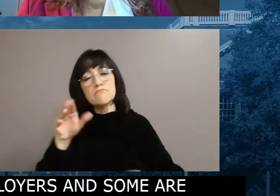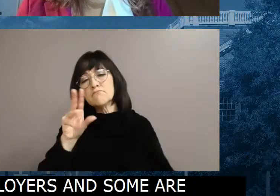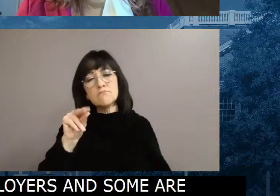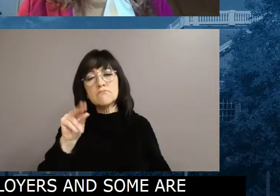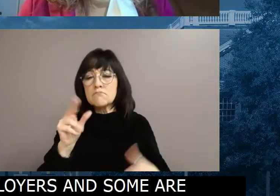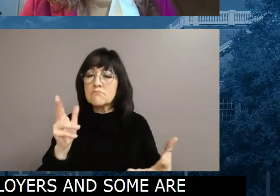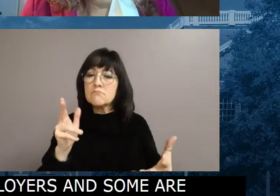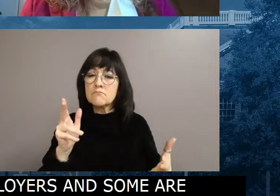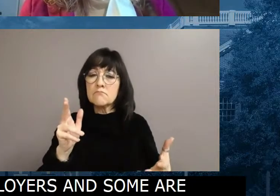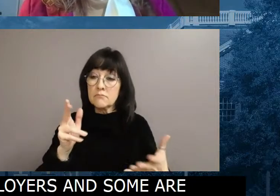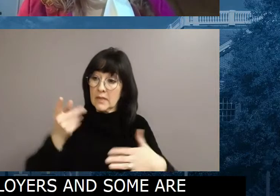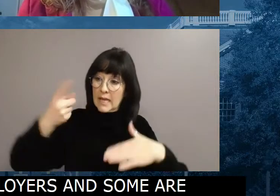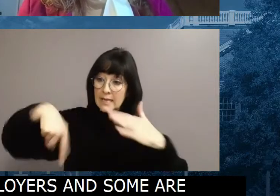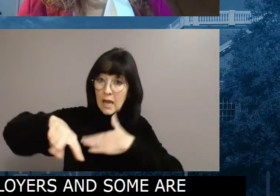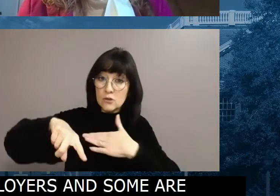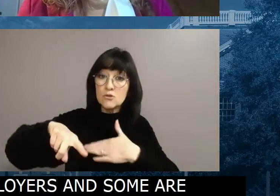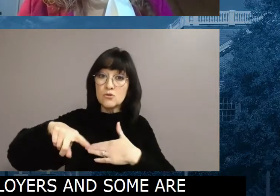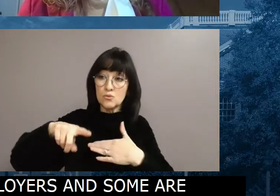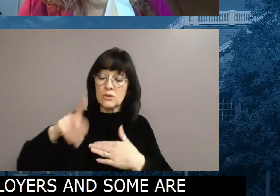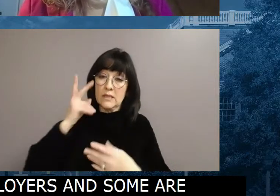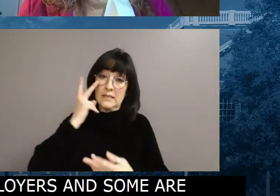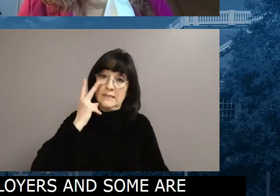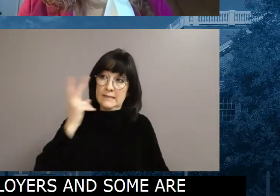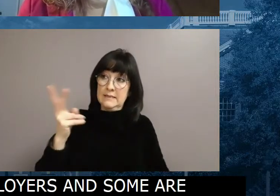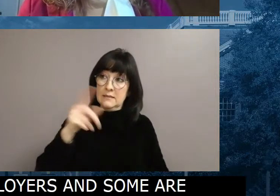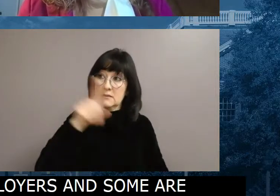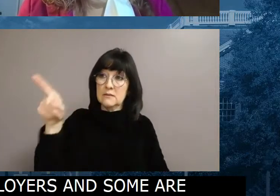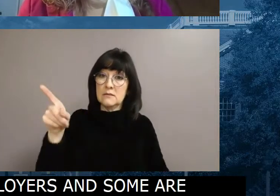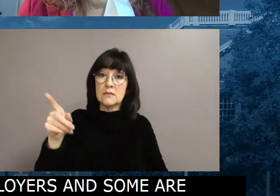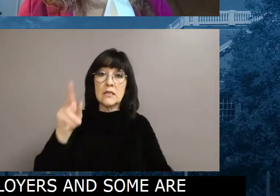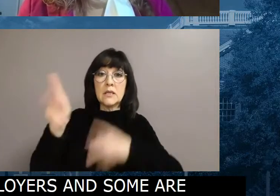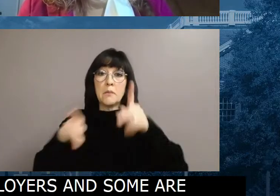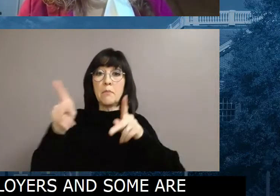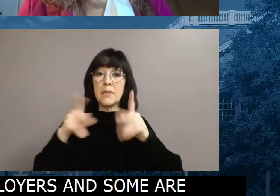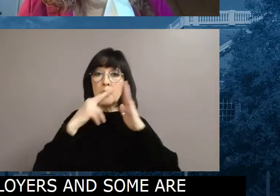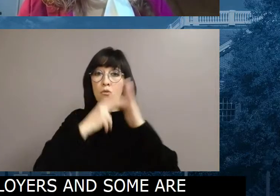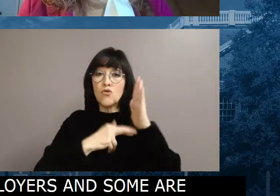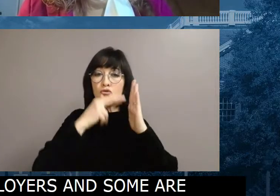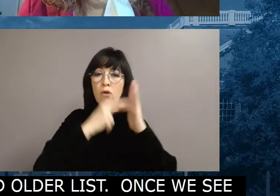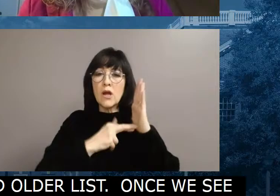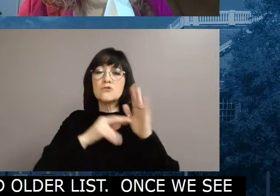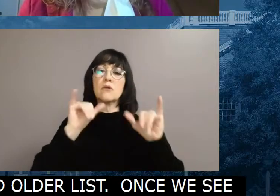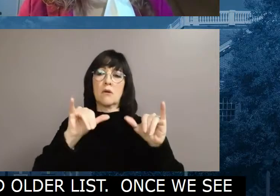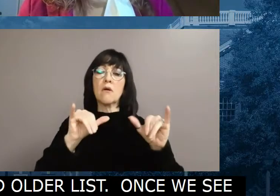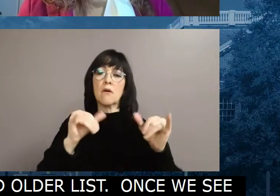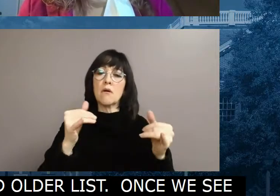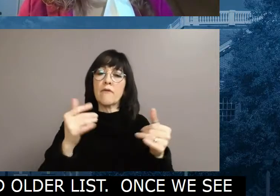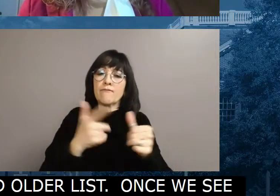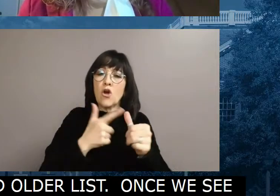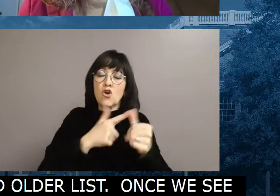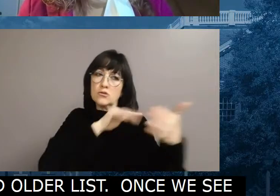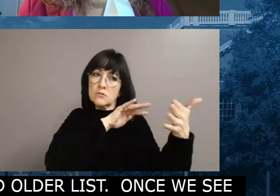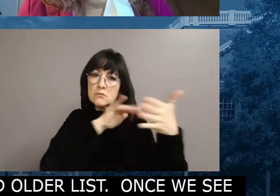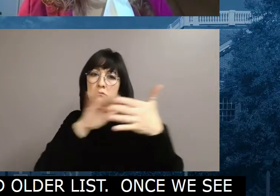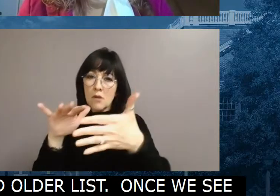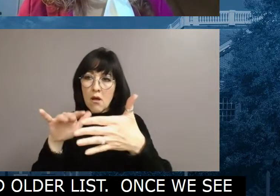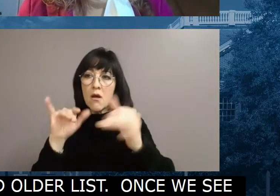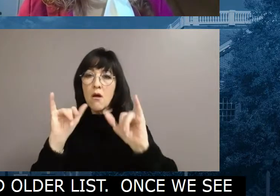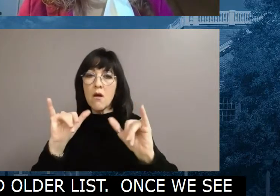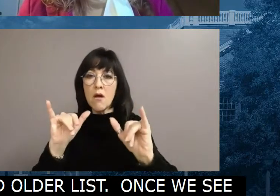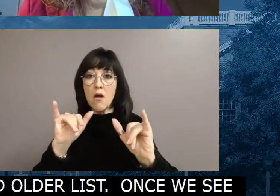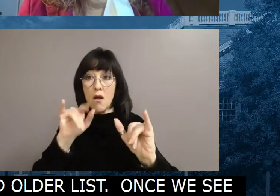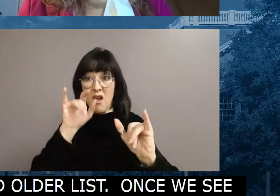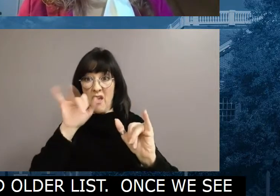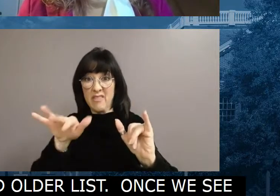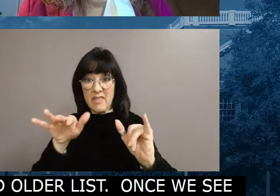next week, we can look at what our allocation is from our federal partners. We know our federal pharmacies are getting a little bit more as